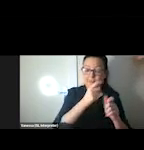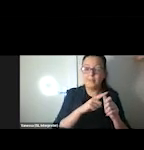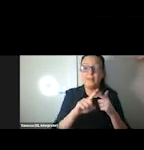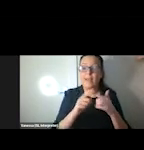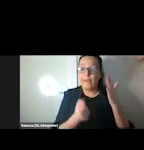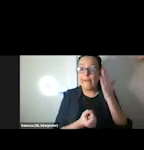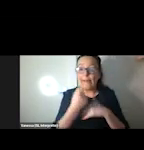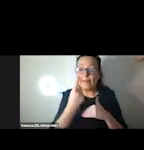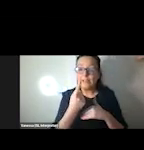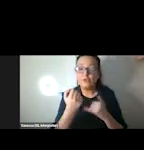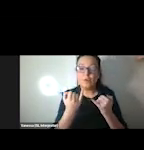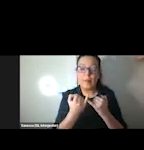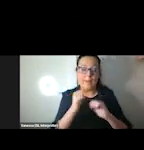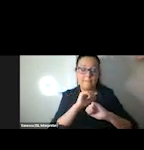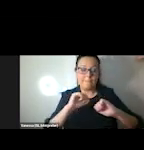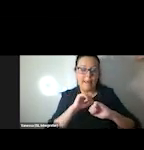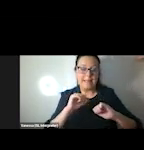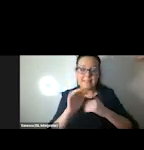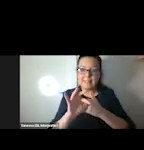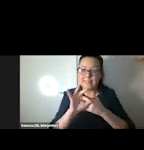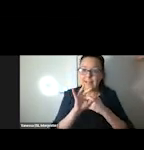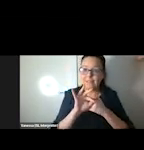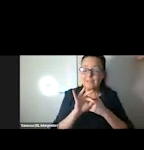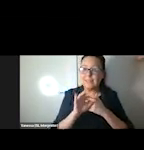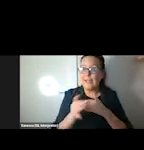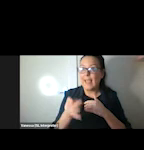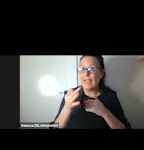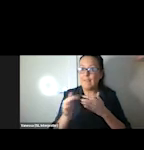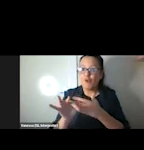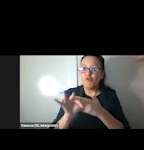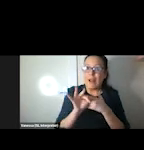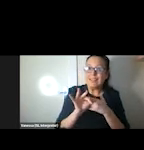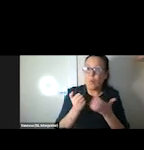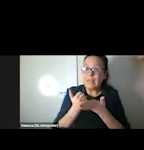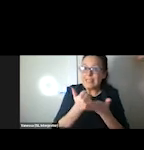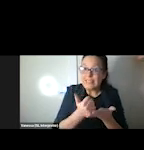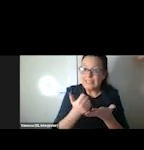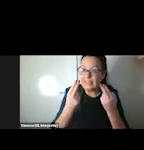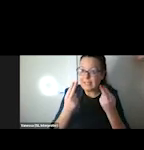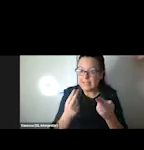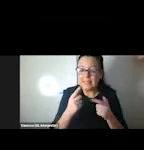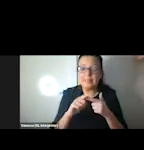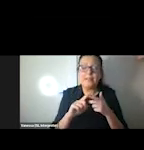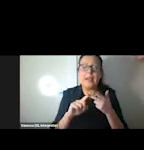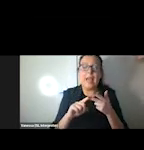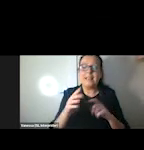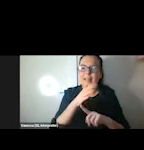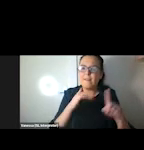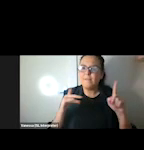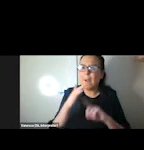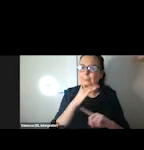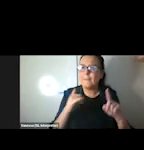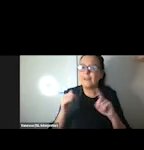such as places of safety and rescue assistance, and also covered are environmental conditions such as acoustics and indoor